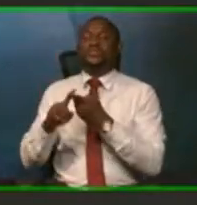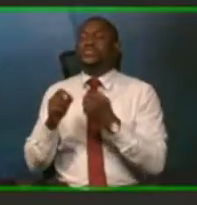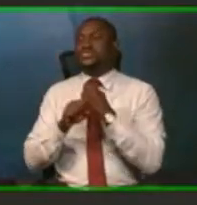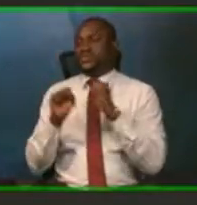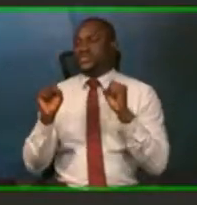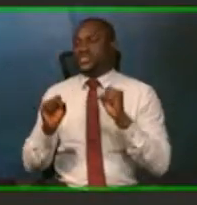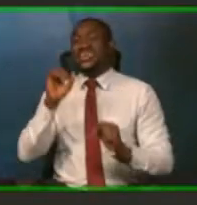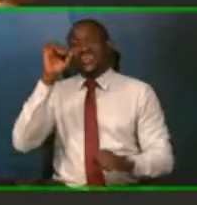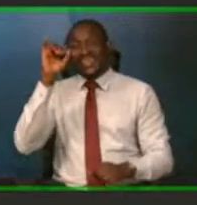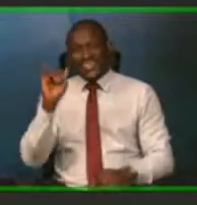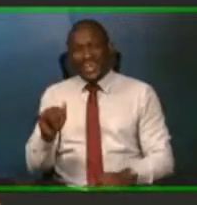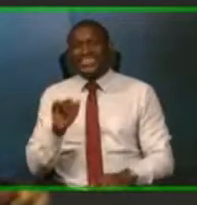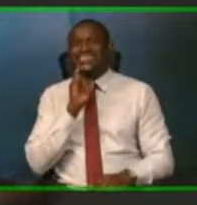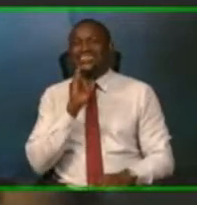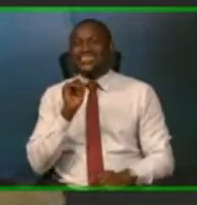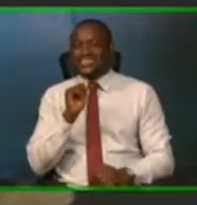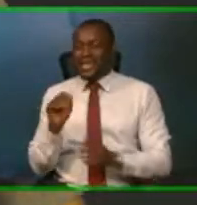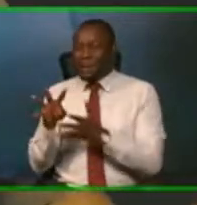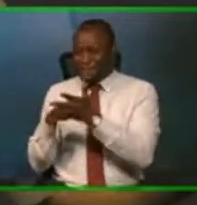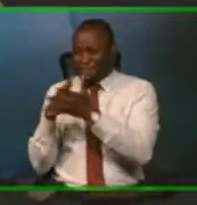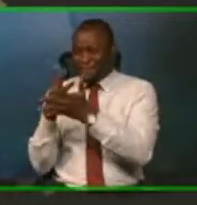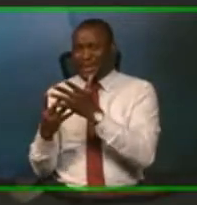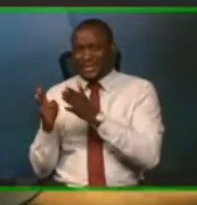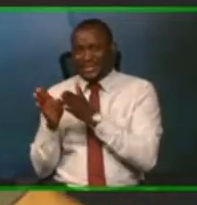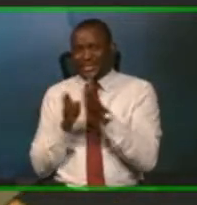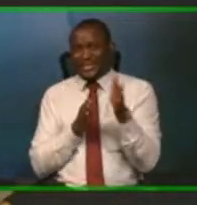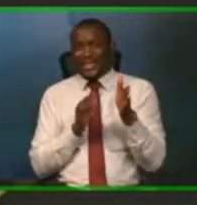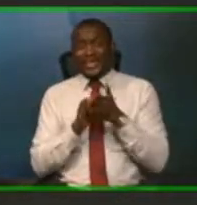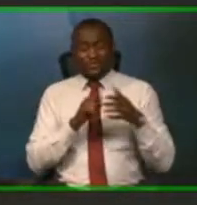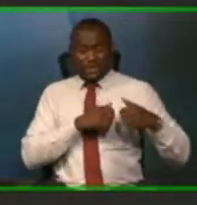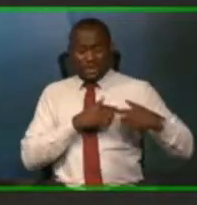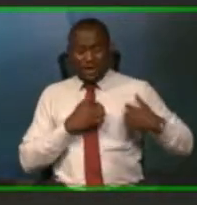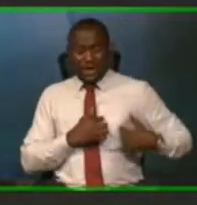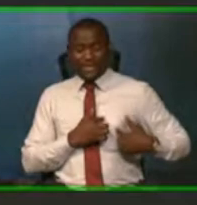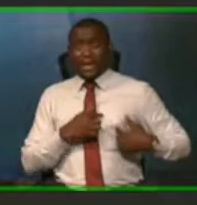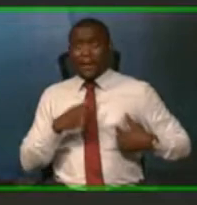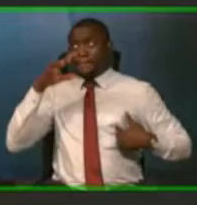pattern. That with the heart man believes unto righteousness,